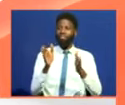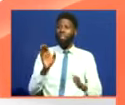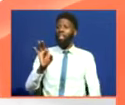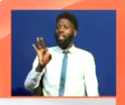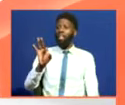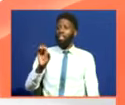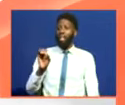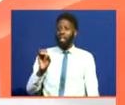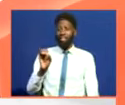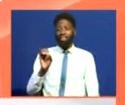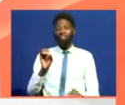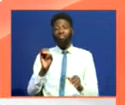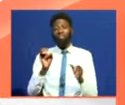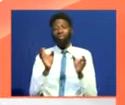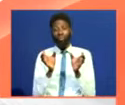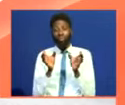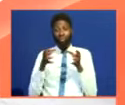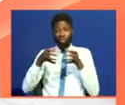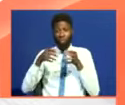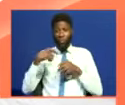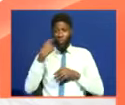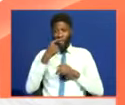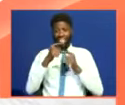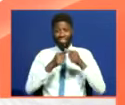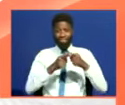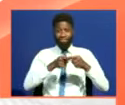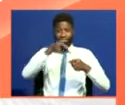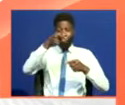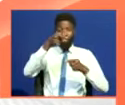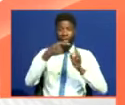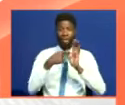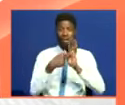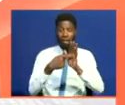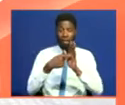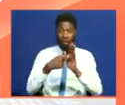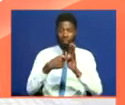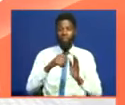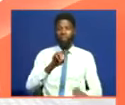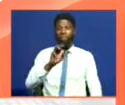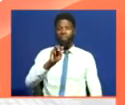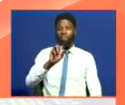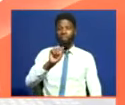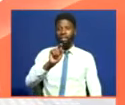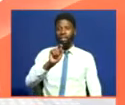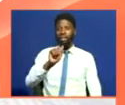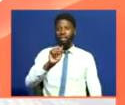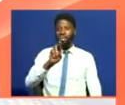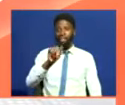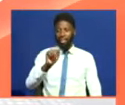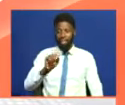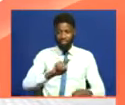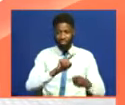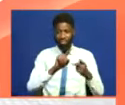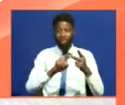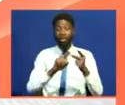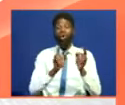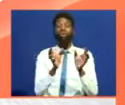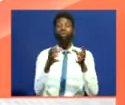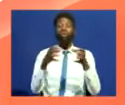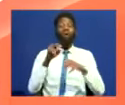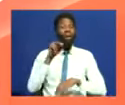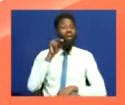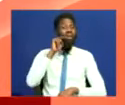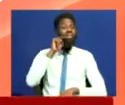these perpetrators, even if you see the John Matara, if you see the Nigerians even from their build, you would see that they are of